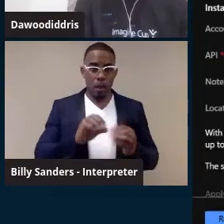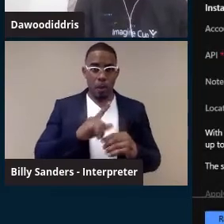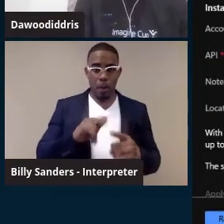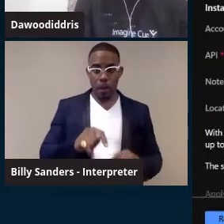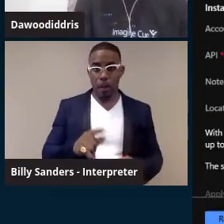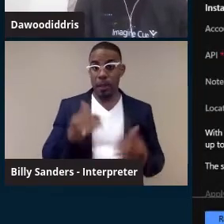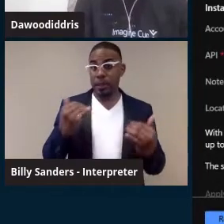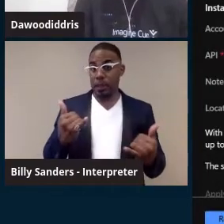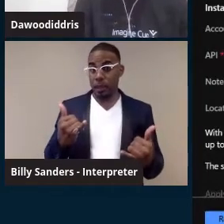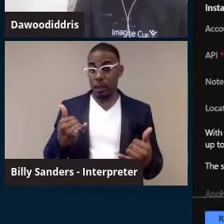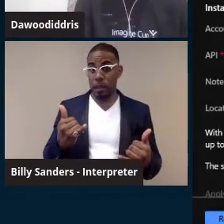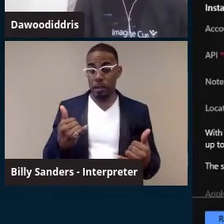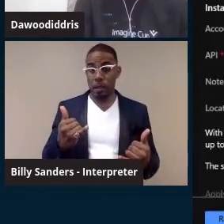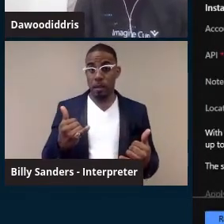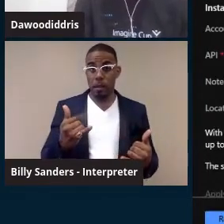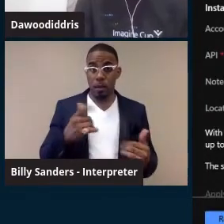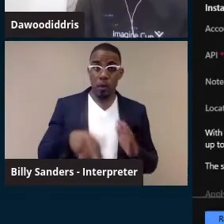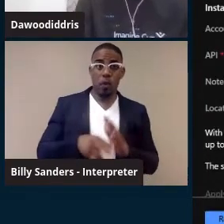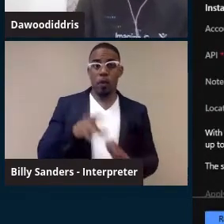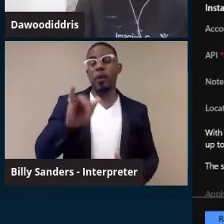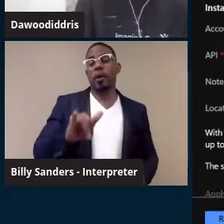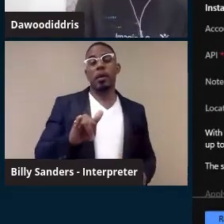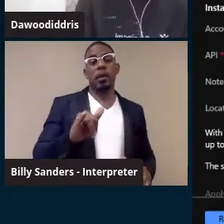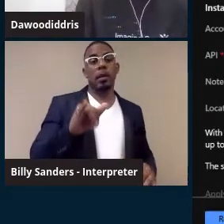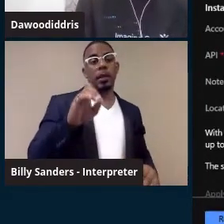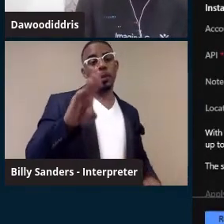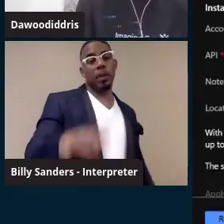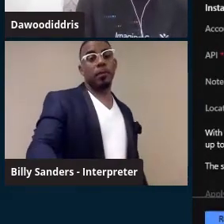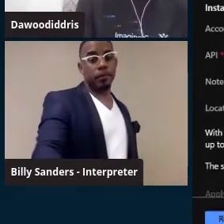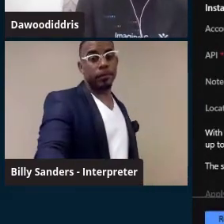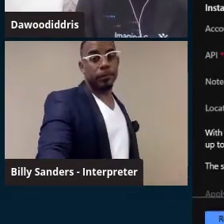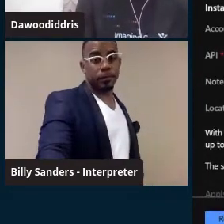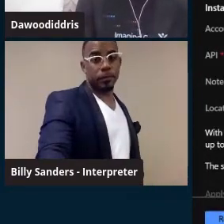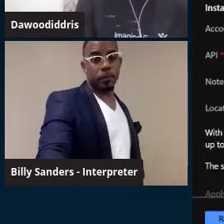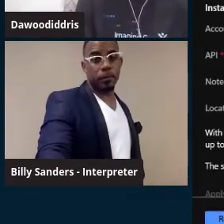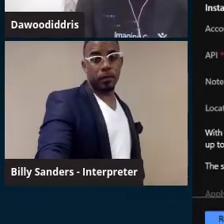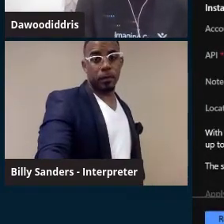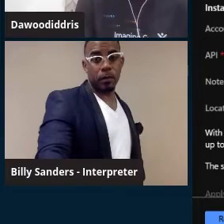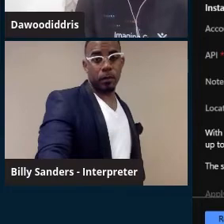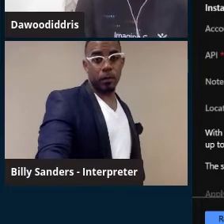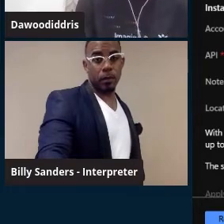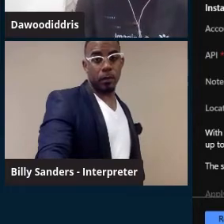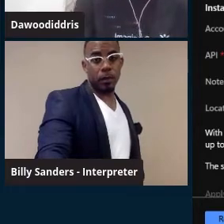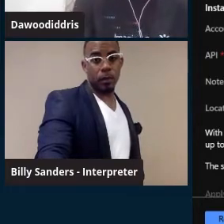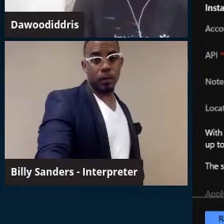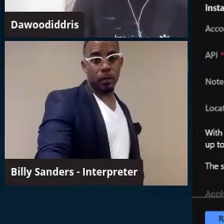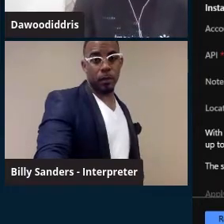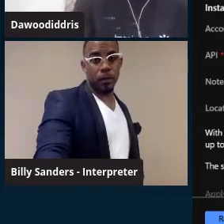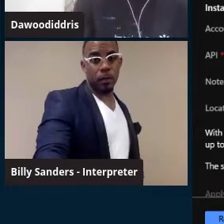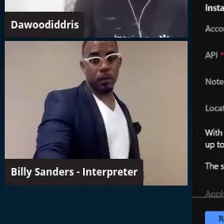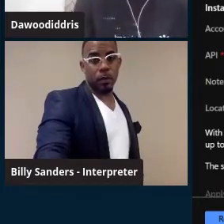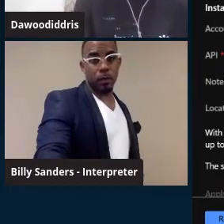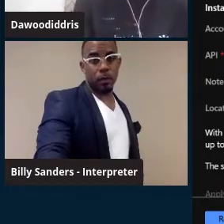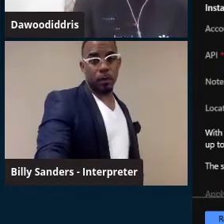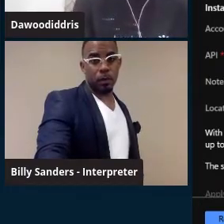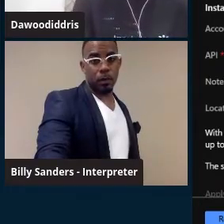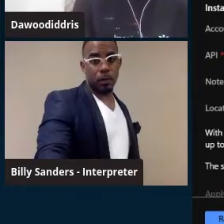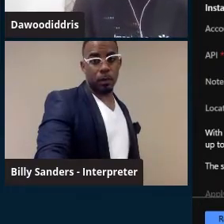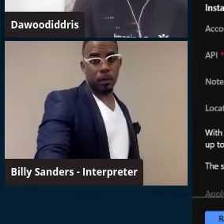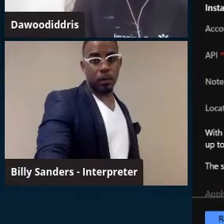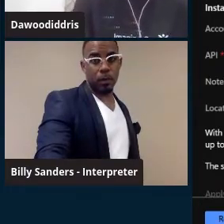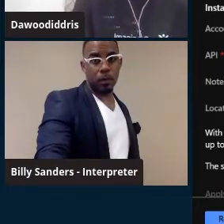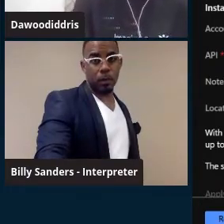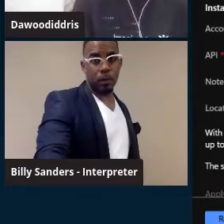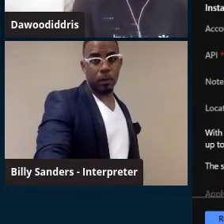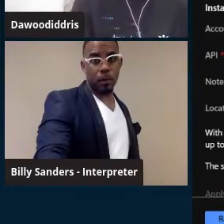But today we are going to focus on MongoDB. Then immediately we need to just create an account, right? So we need to give our account